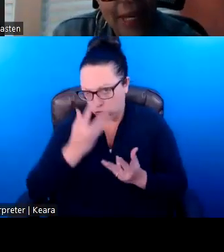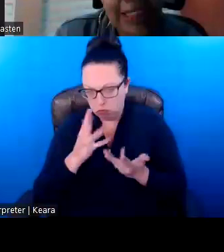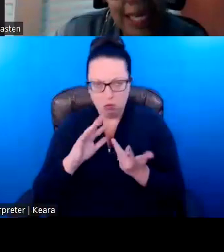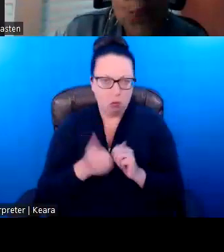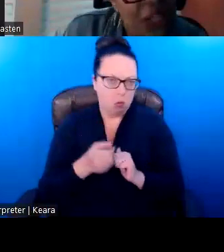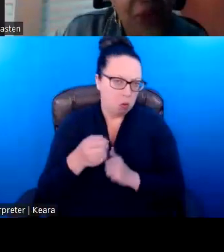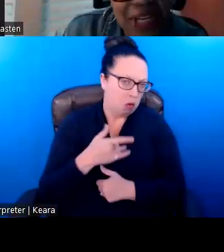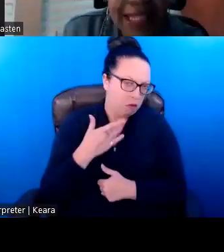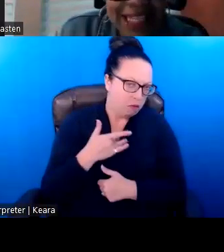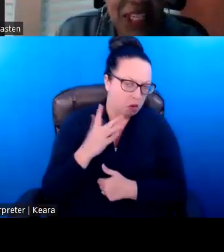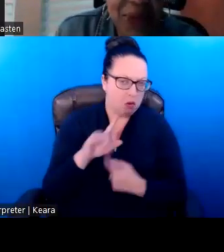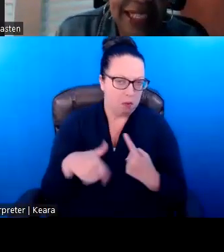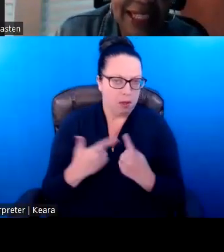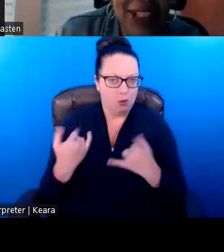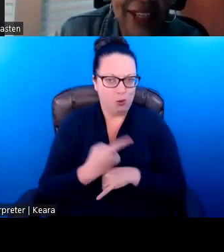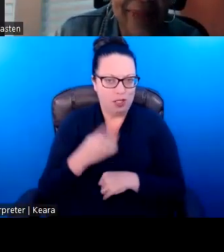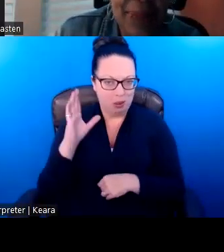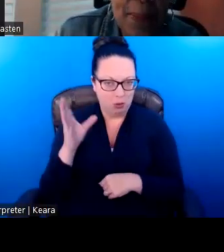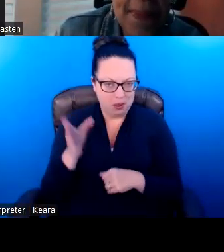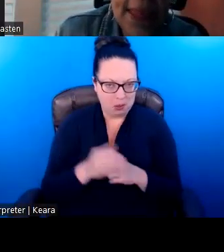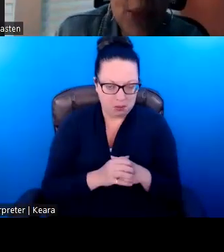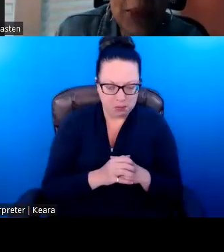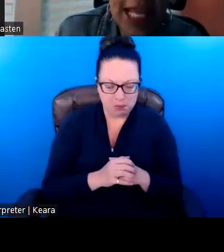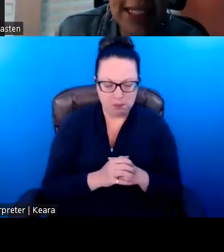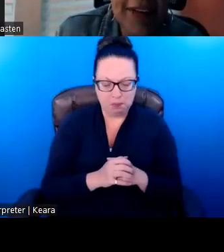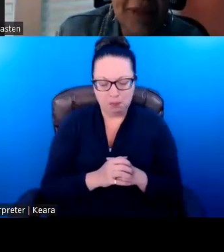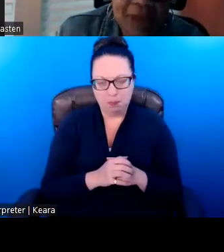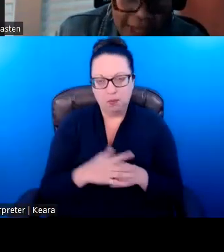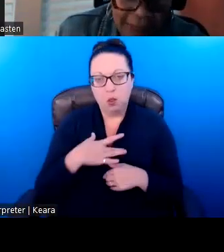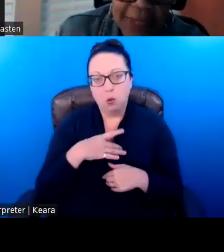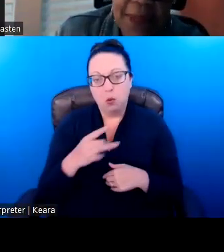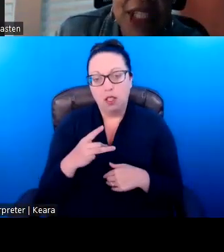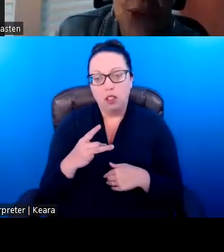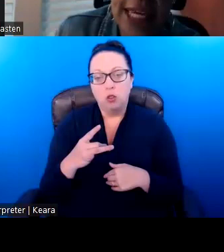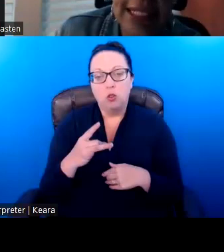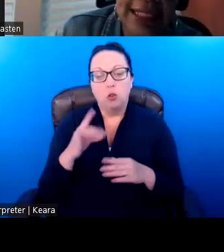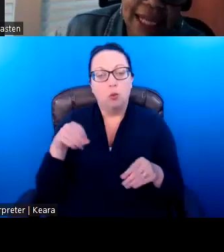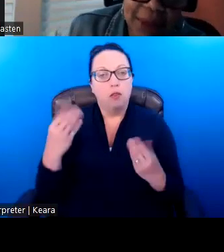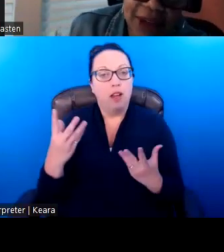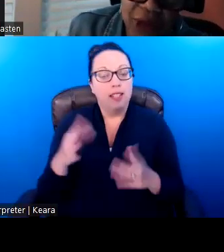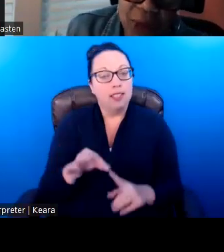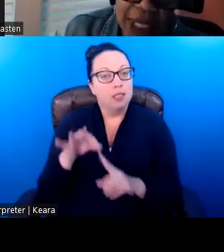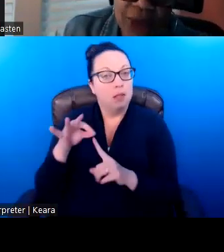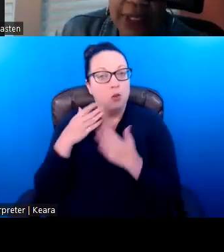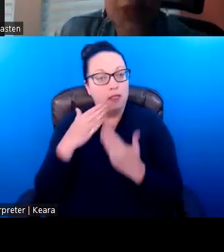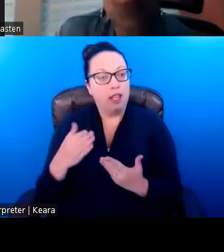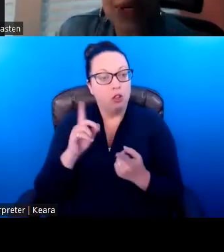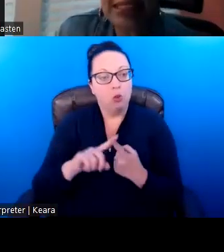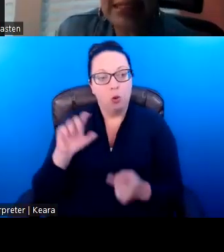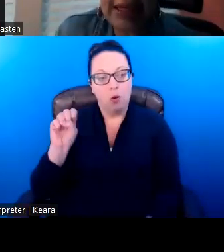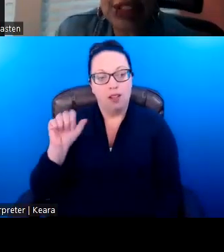thought about today's presentation. We would like to give special thanks to SAMHSA for sponsoring